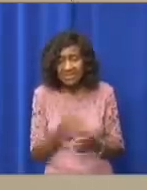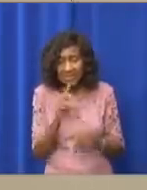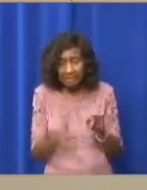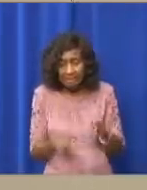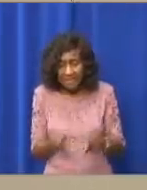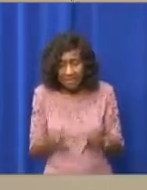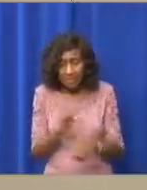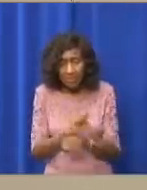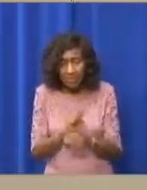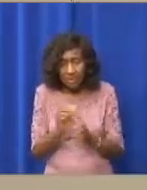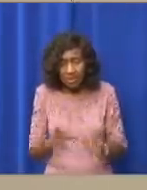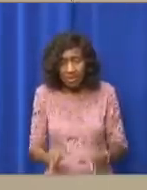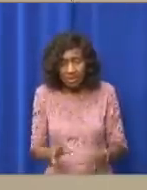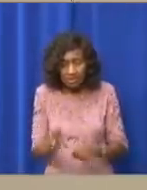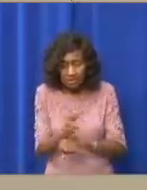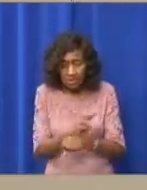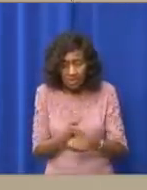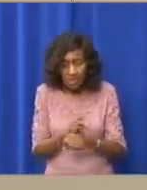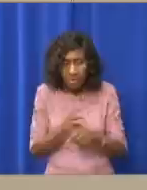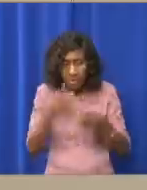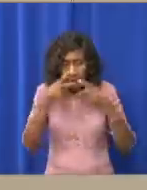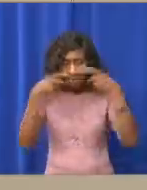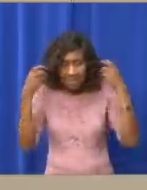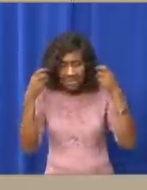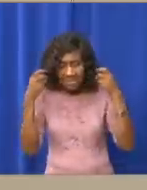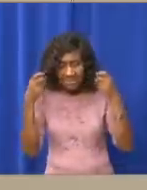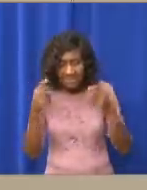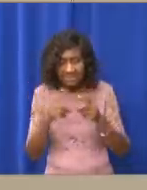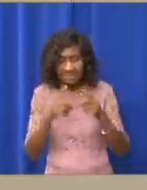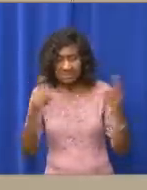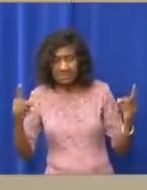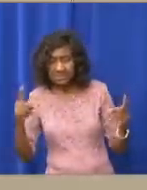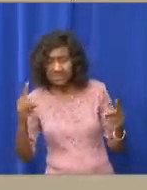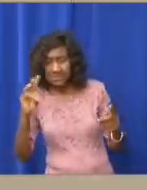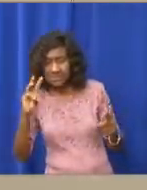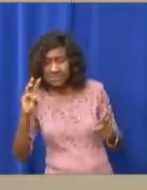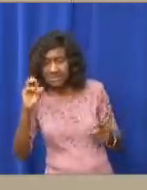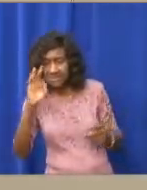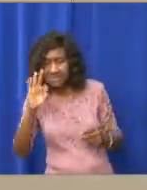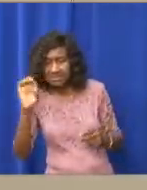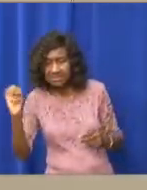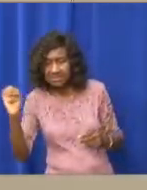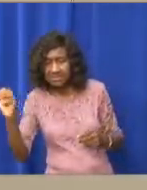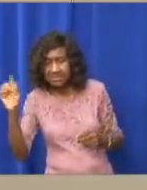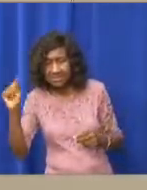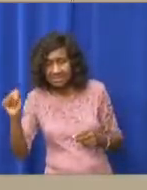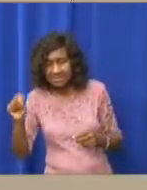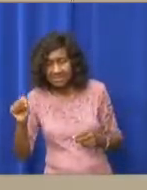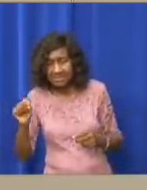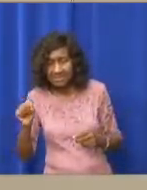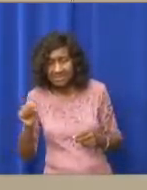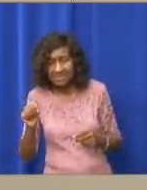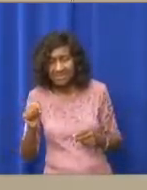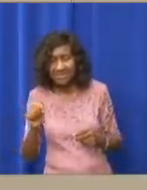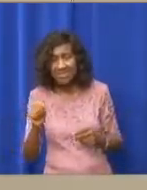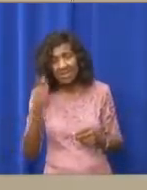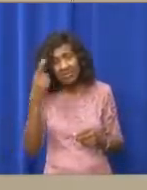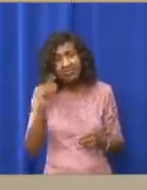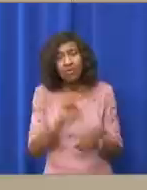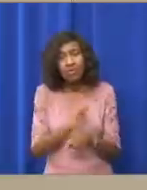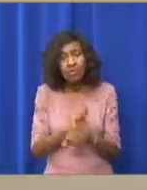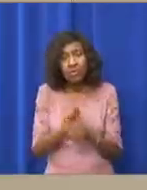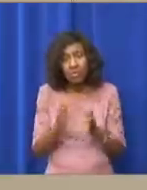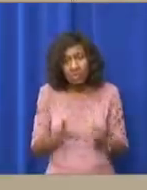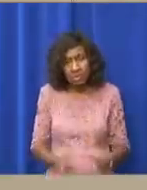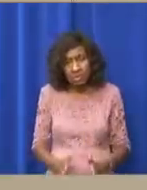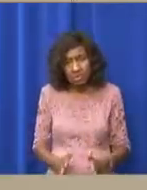masks, the distancing insofar that that is possible between persons who are working, and that